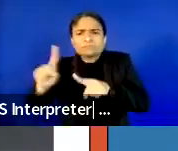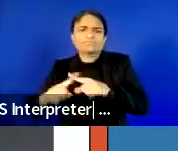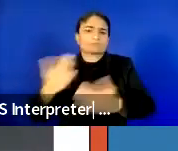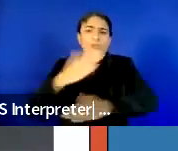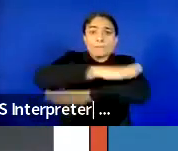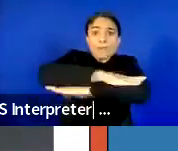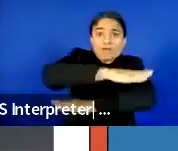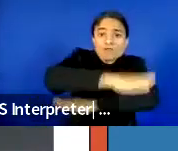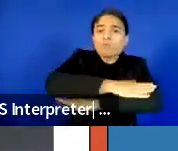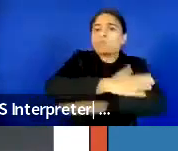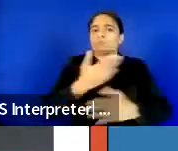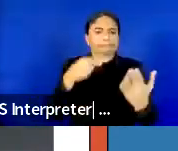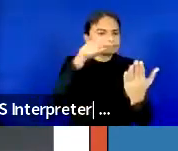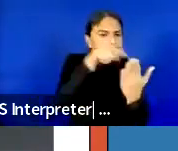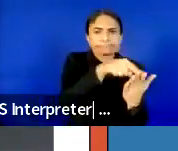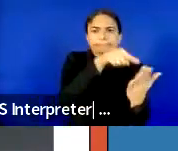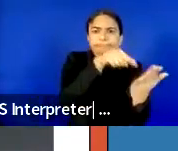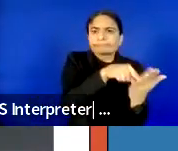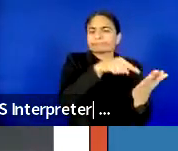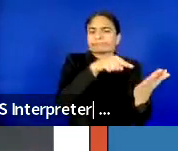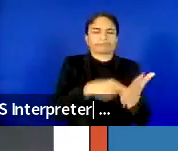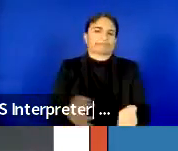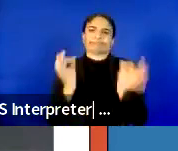are also accessible